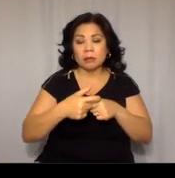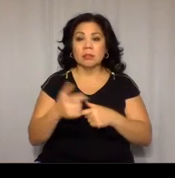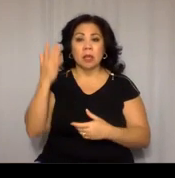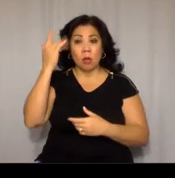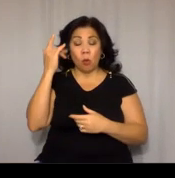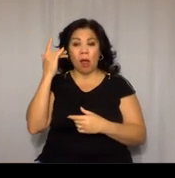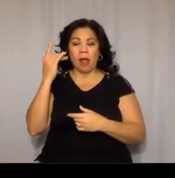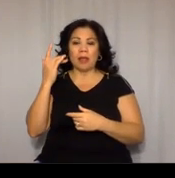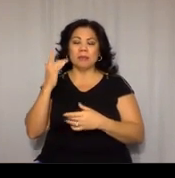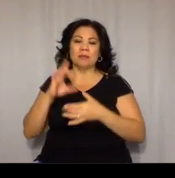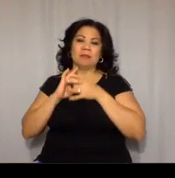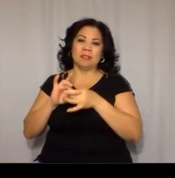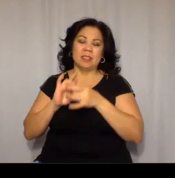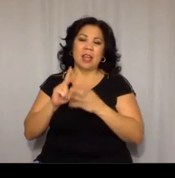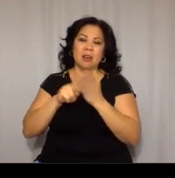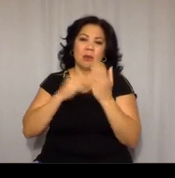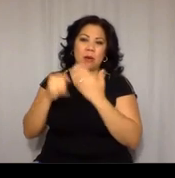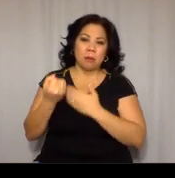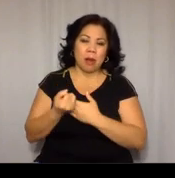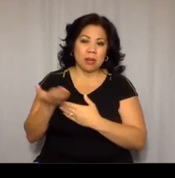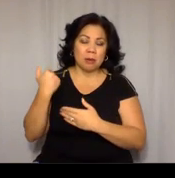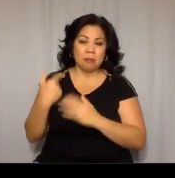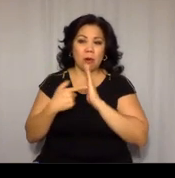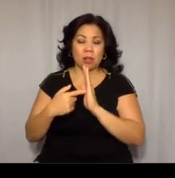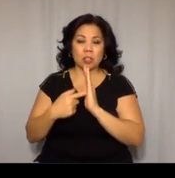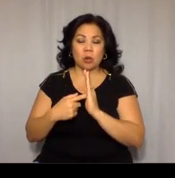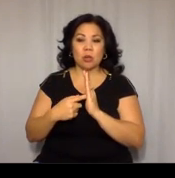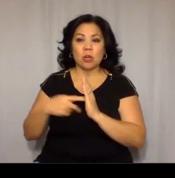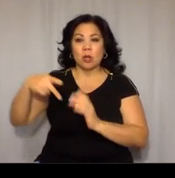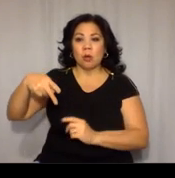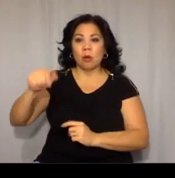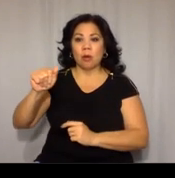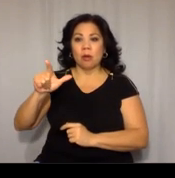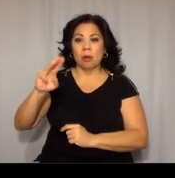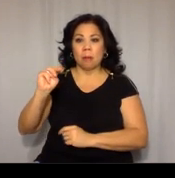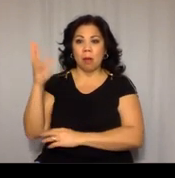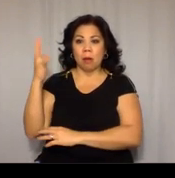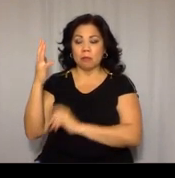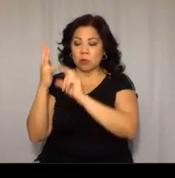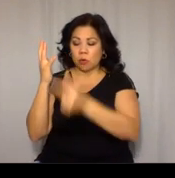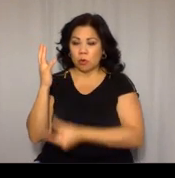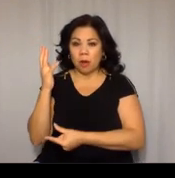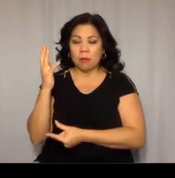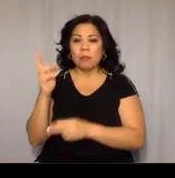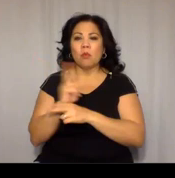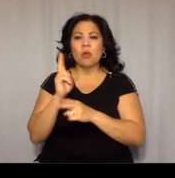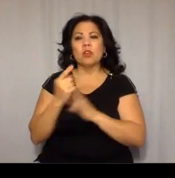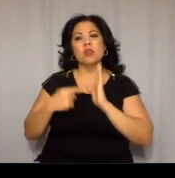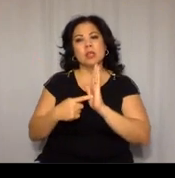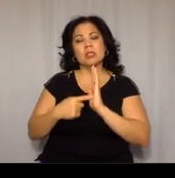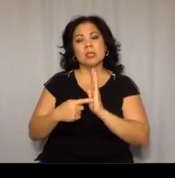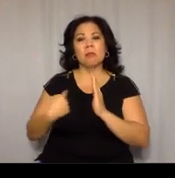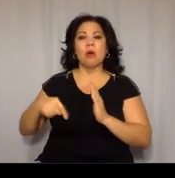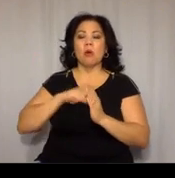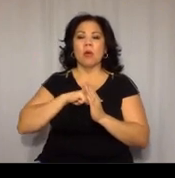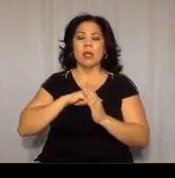is just like our project with the hands and the palm frond, we are symbolizing here that we are